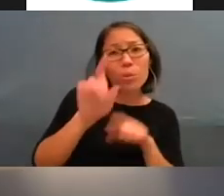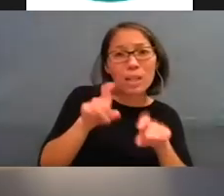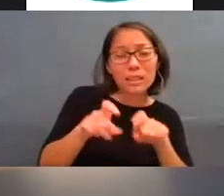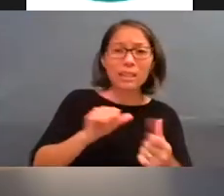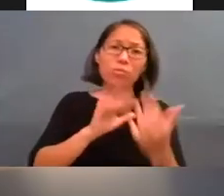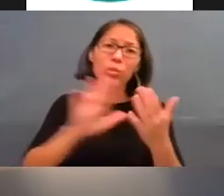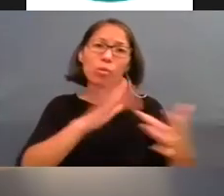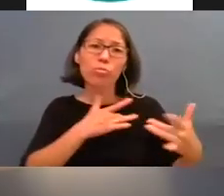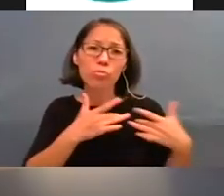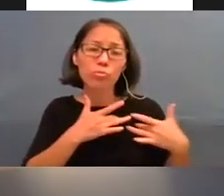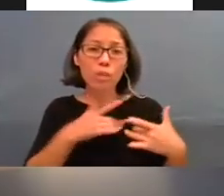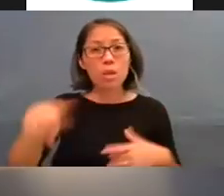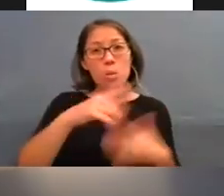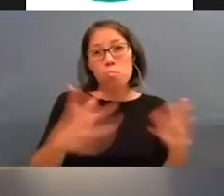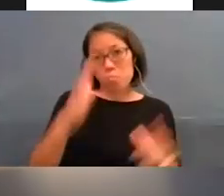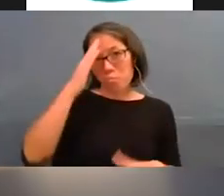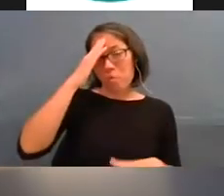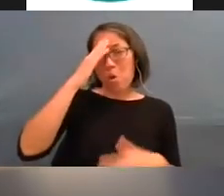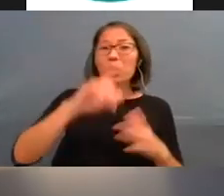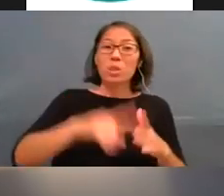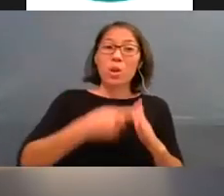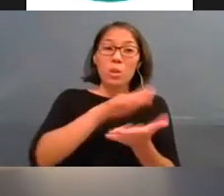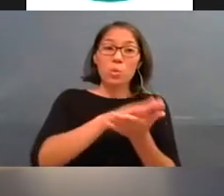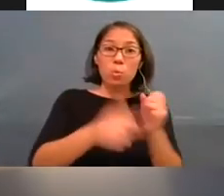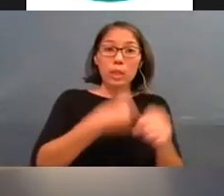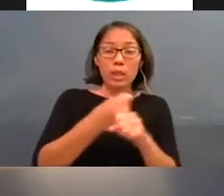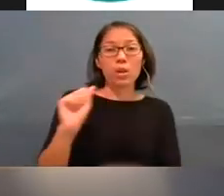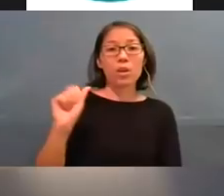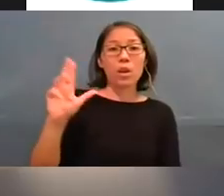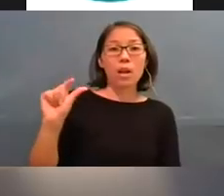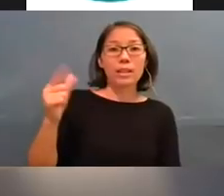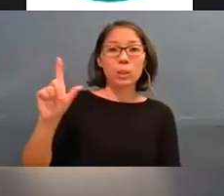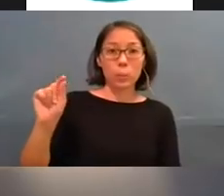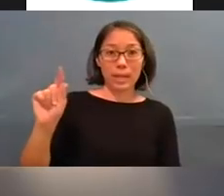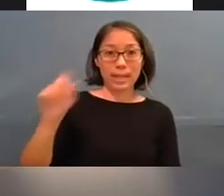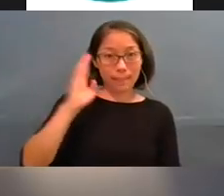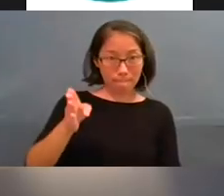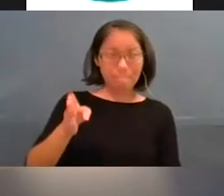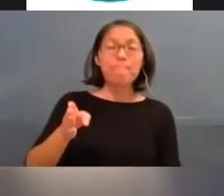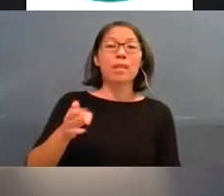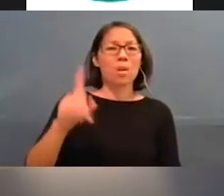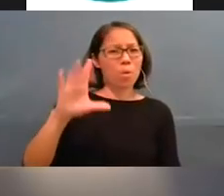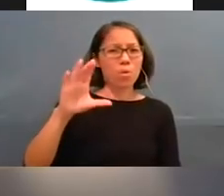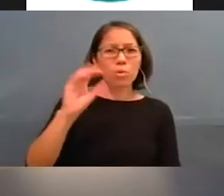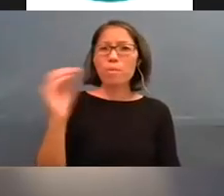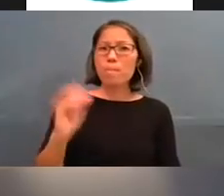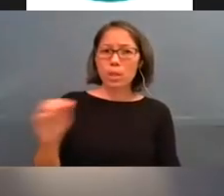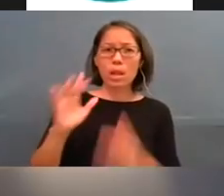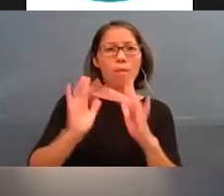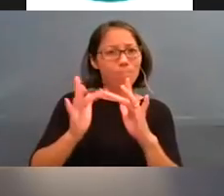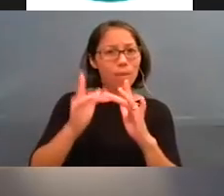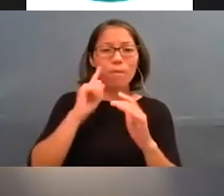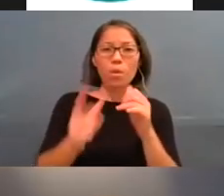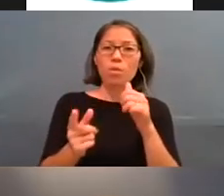now, we will be beginning the school year as scheduled on August the 20th, but we will be 100% virtual for at least the